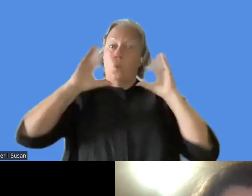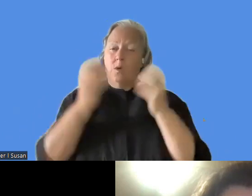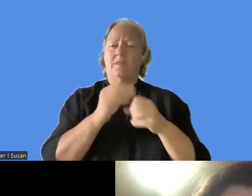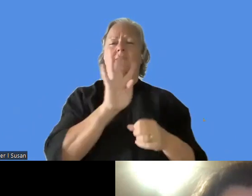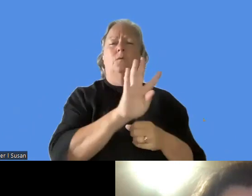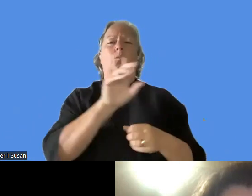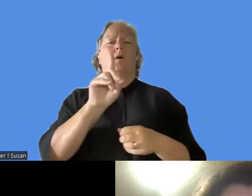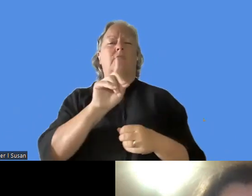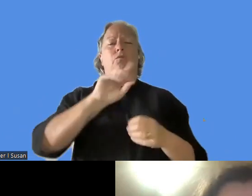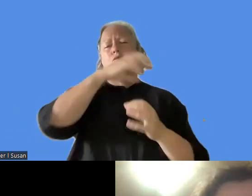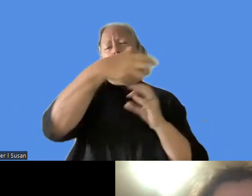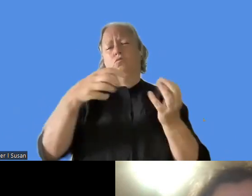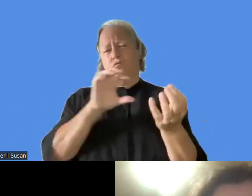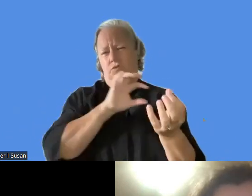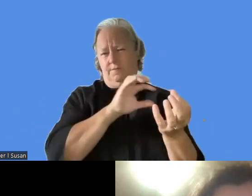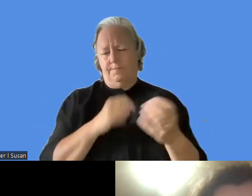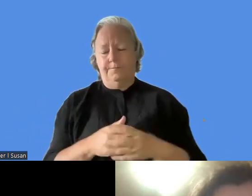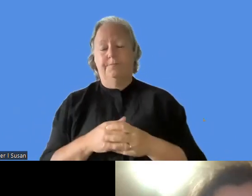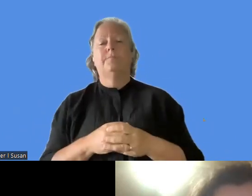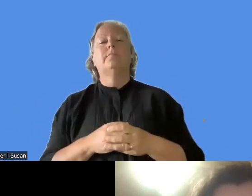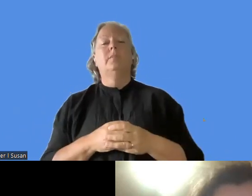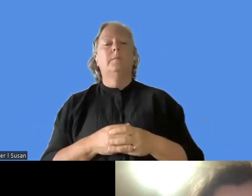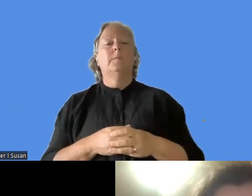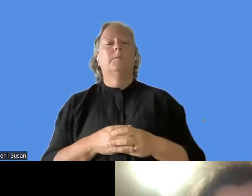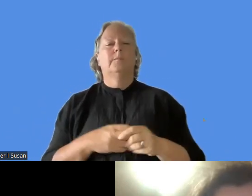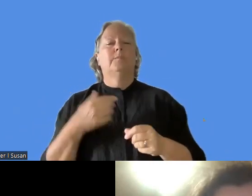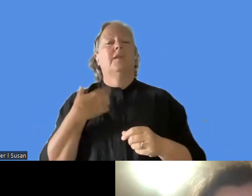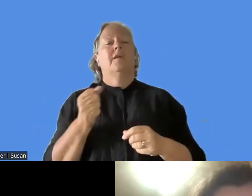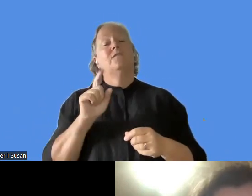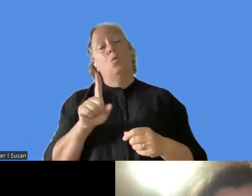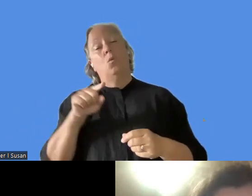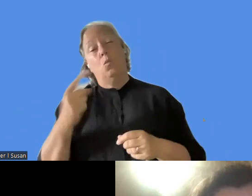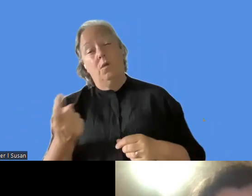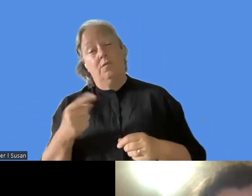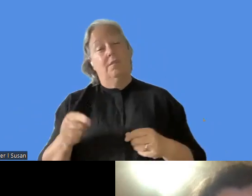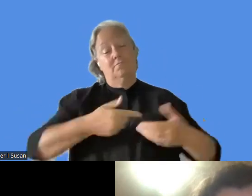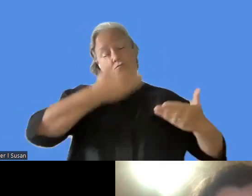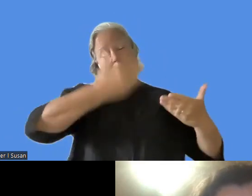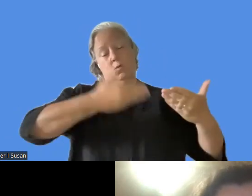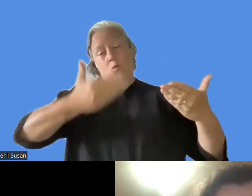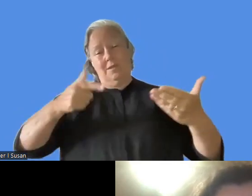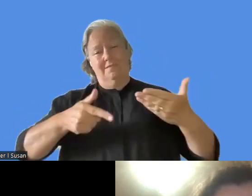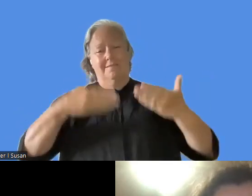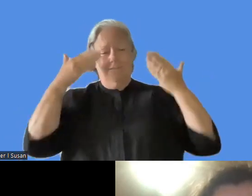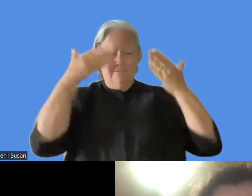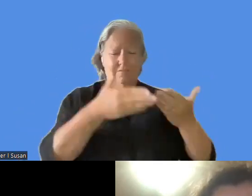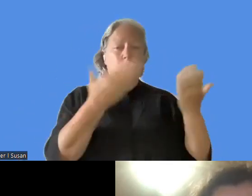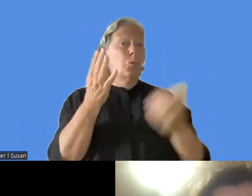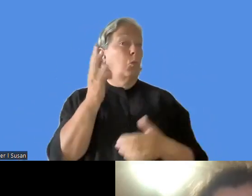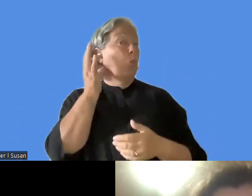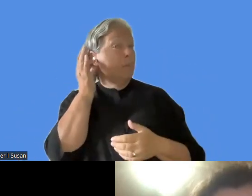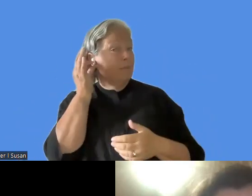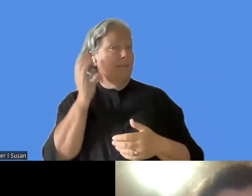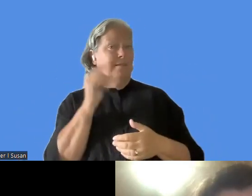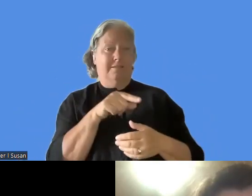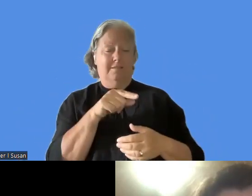2022 report, disability disaggregation was focused on a subgroup, women, using data from